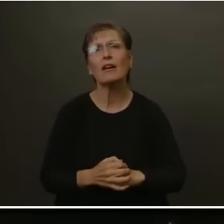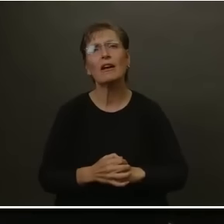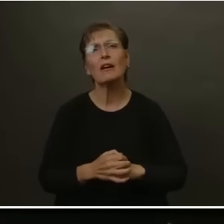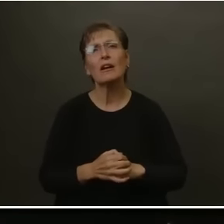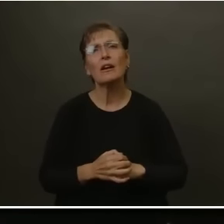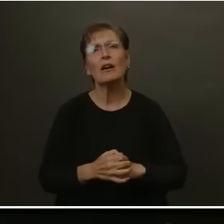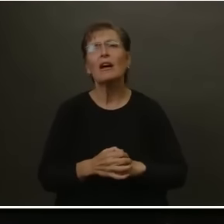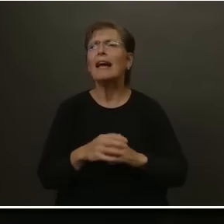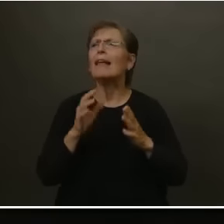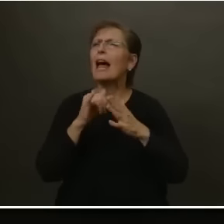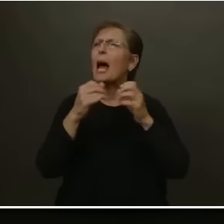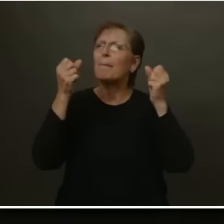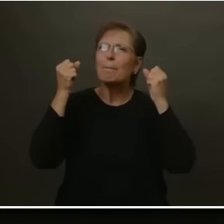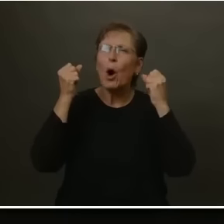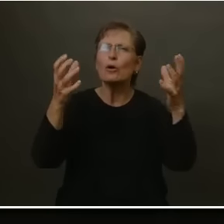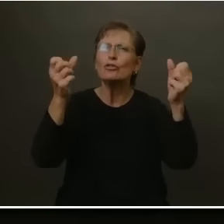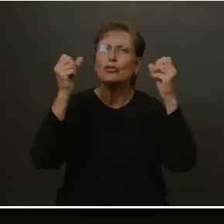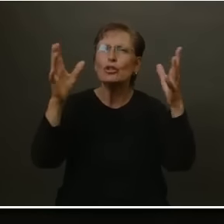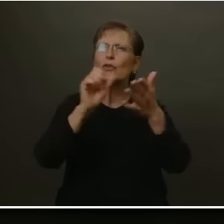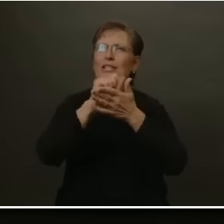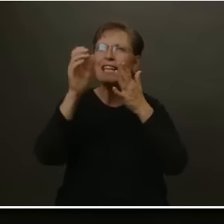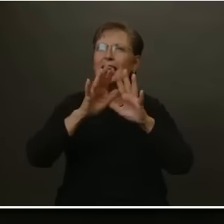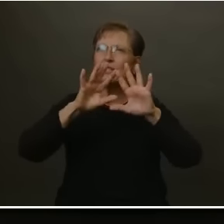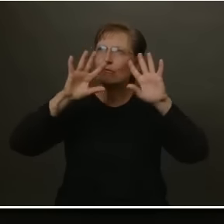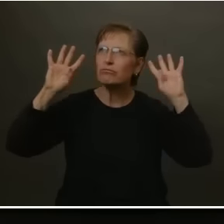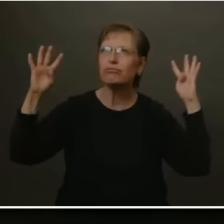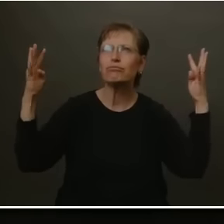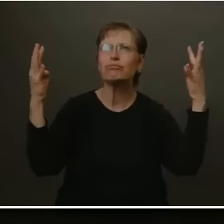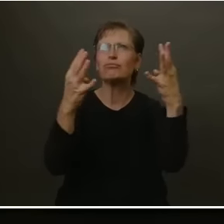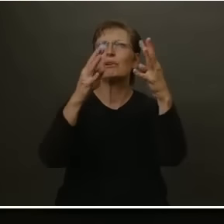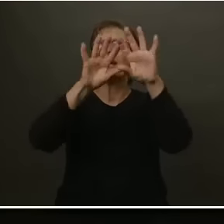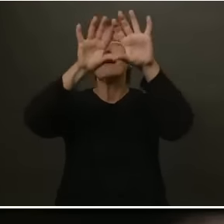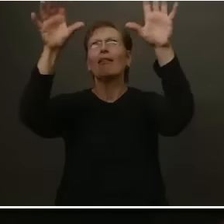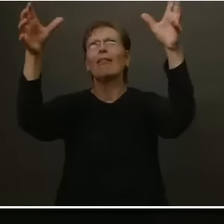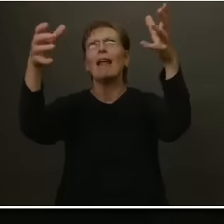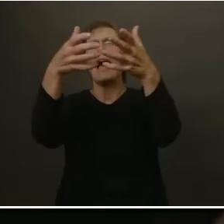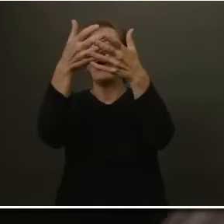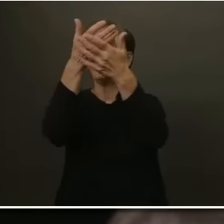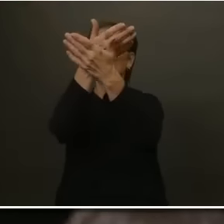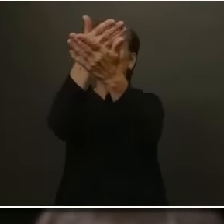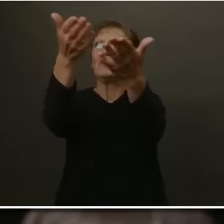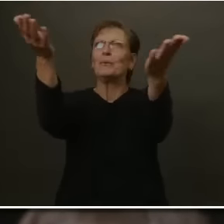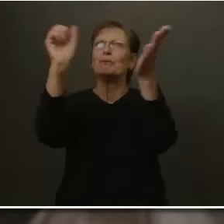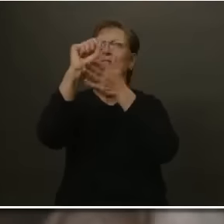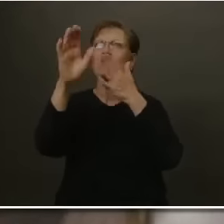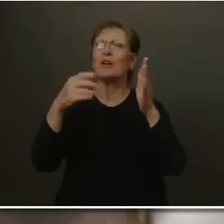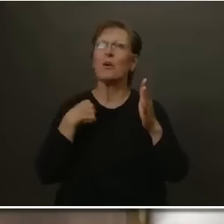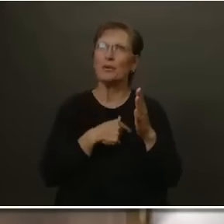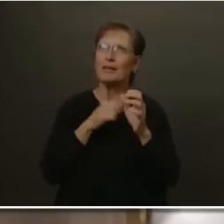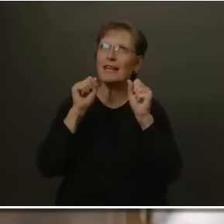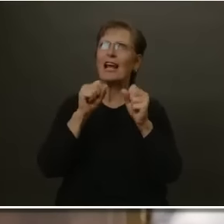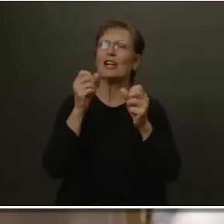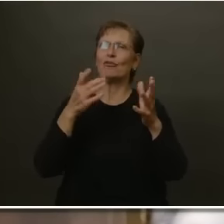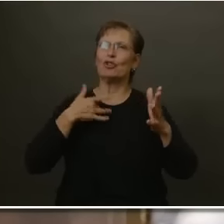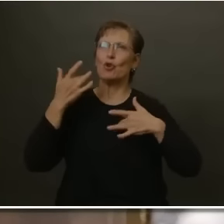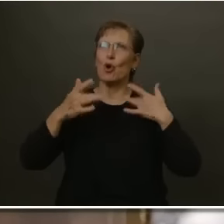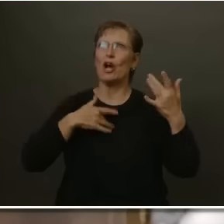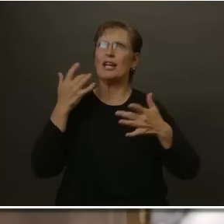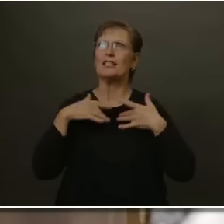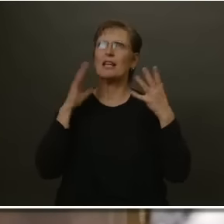For in the multitude of your saints you have surrounded us with a great cloud of witnesses, that we might rejoice in their